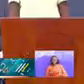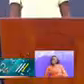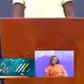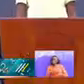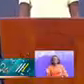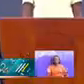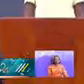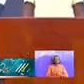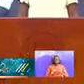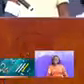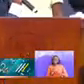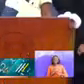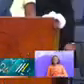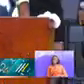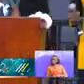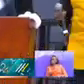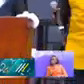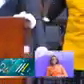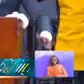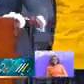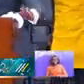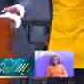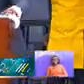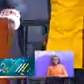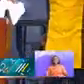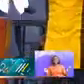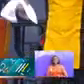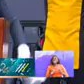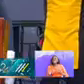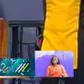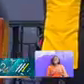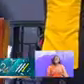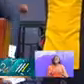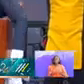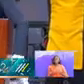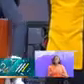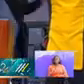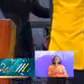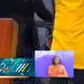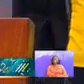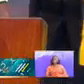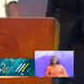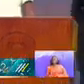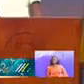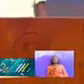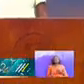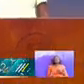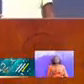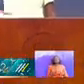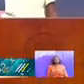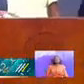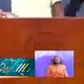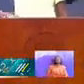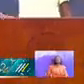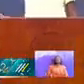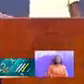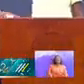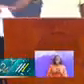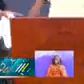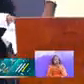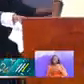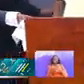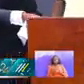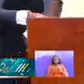Soul let the Holy Ghost not depart from me you can deny me re ations but teach me your